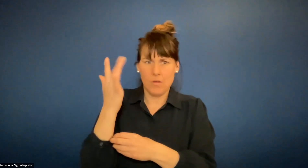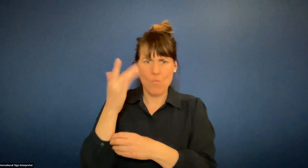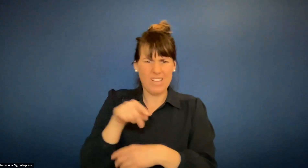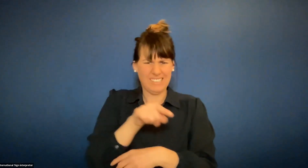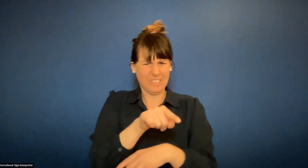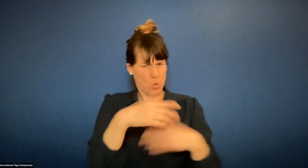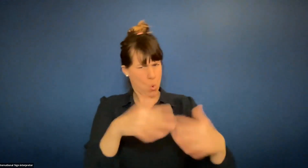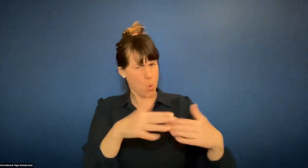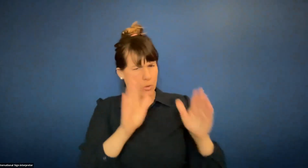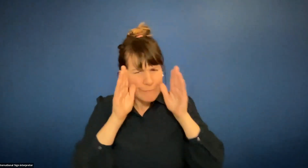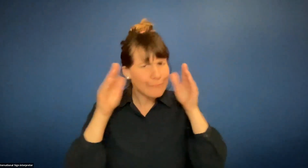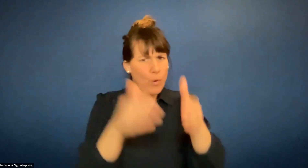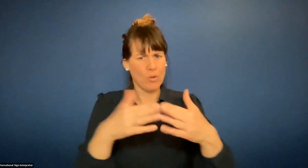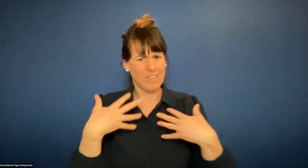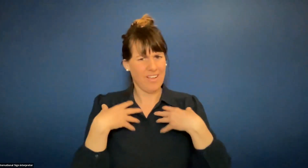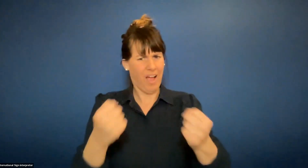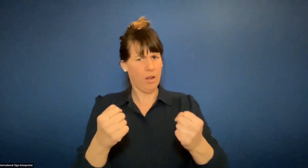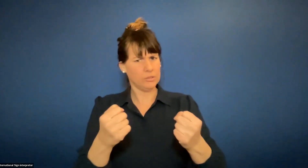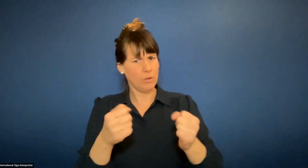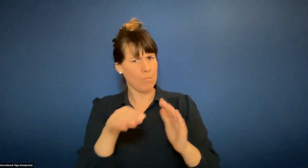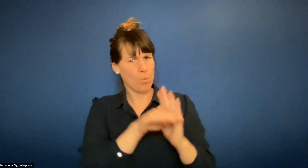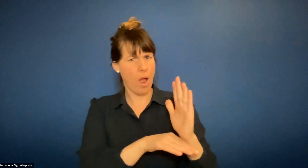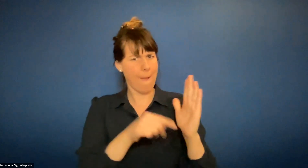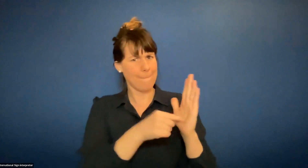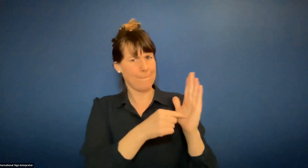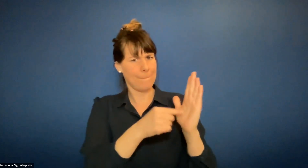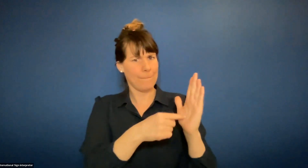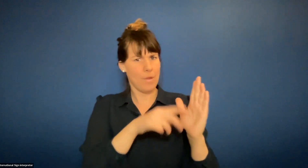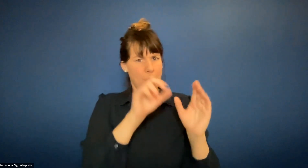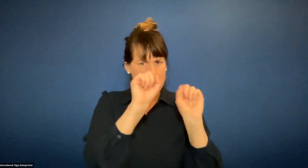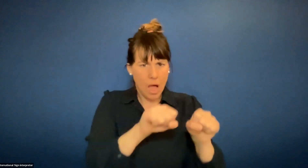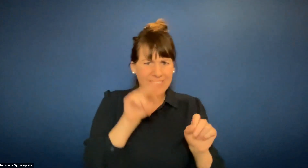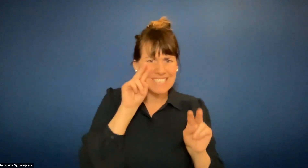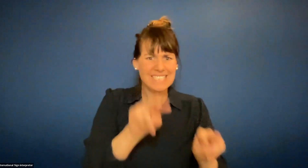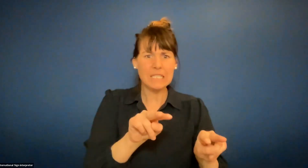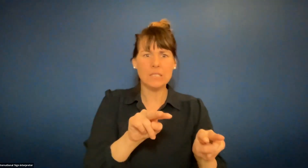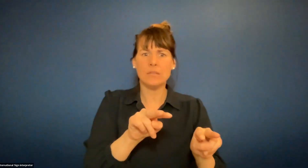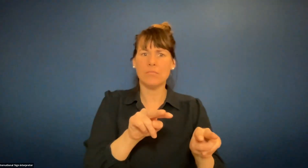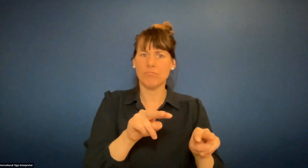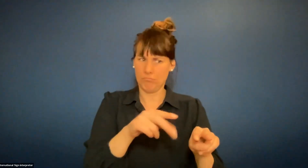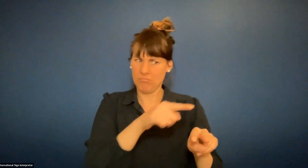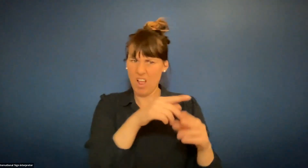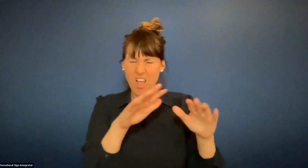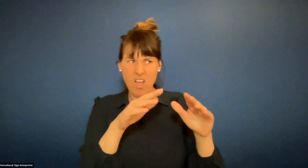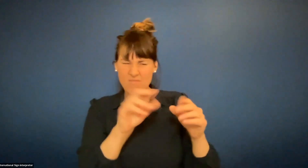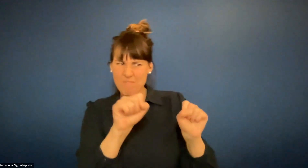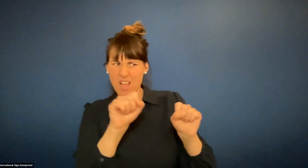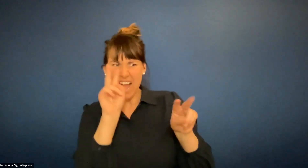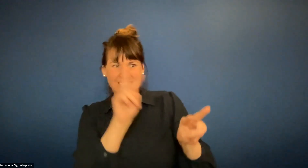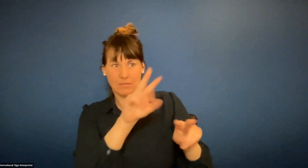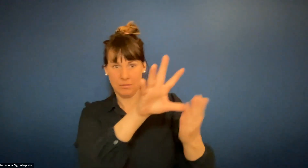general, or education even. Do you know of an approach such as that in the